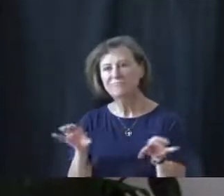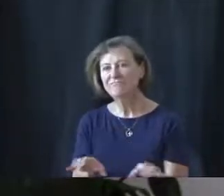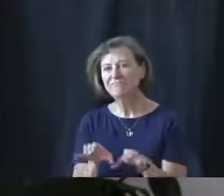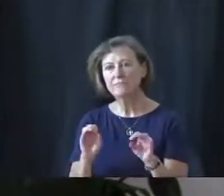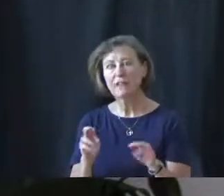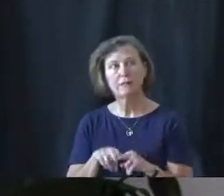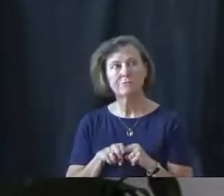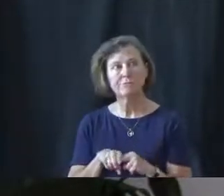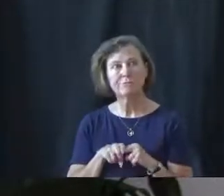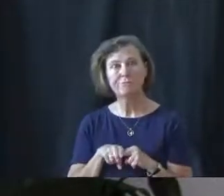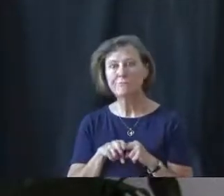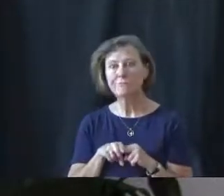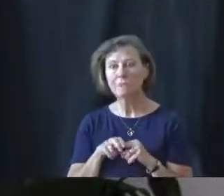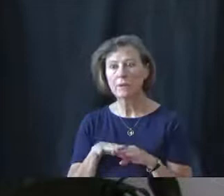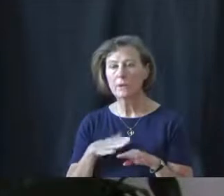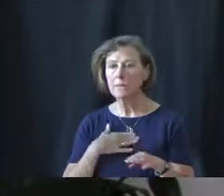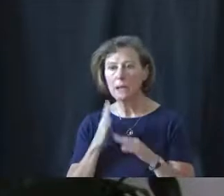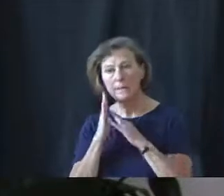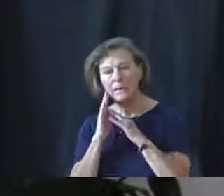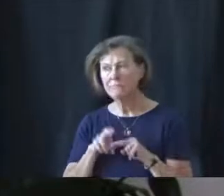sitting on my bed.